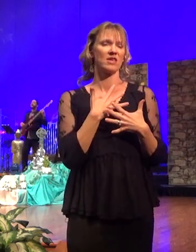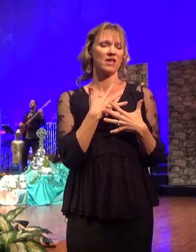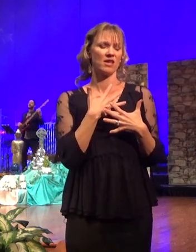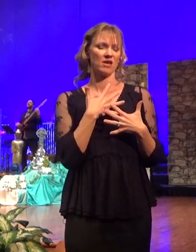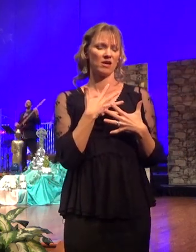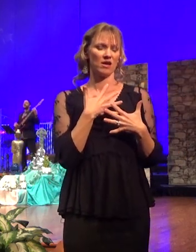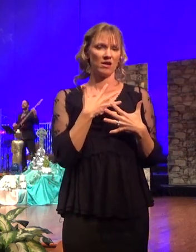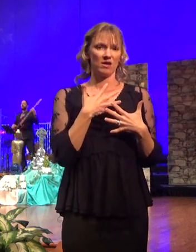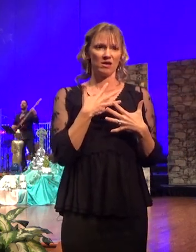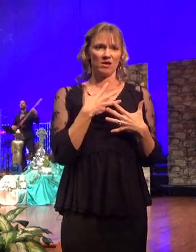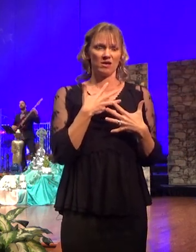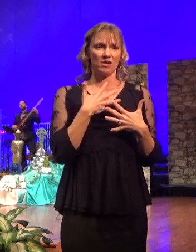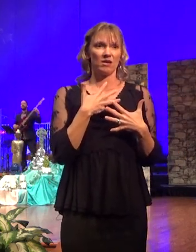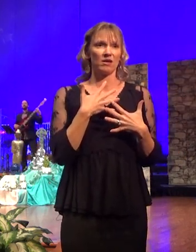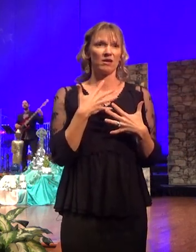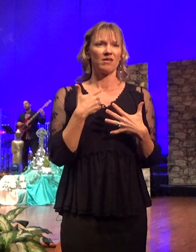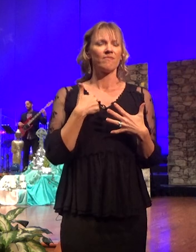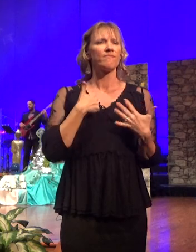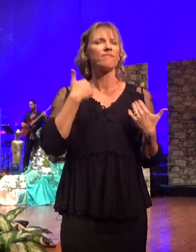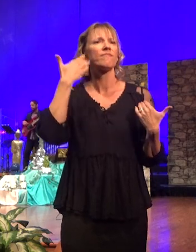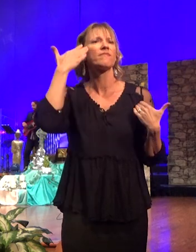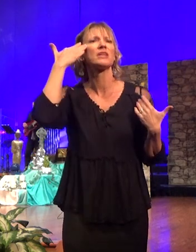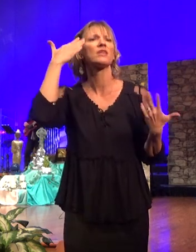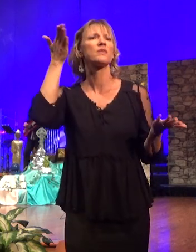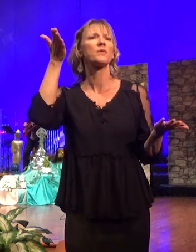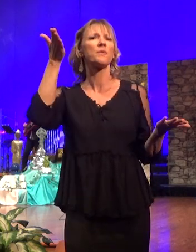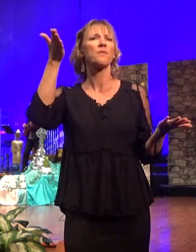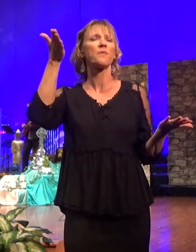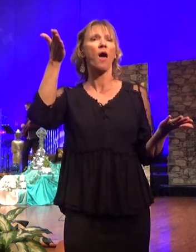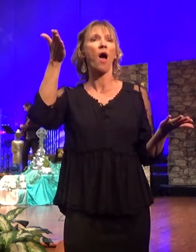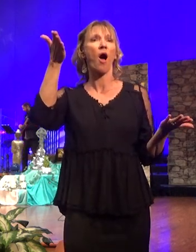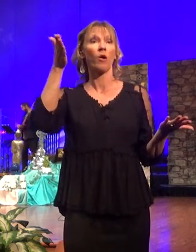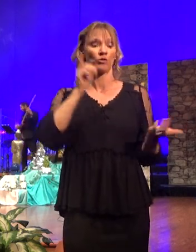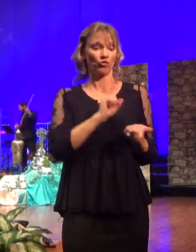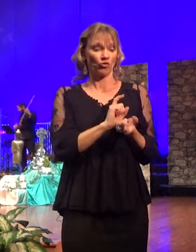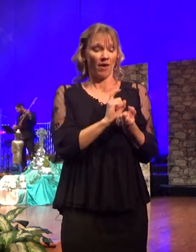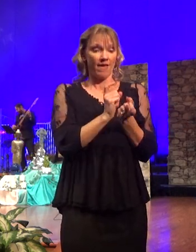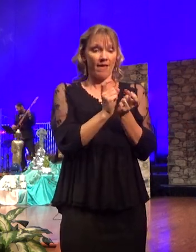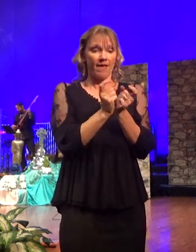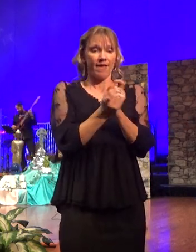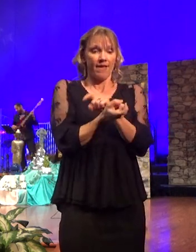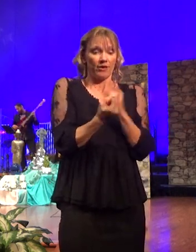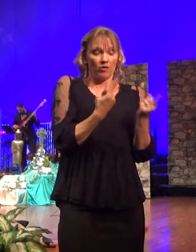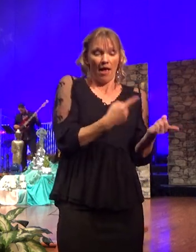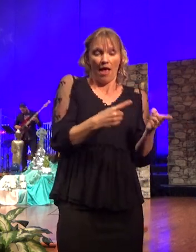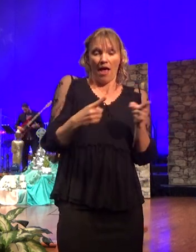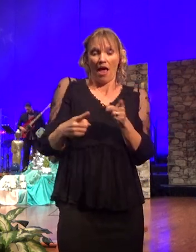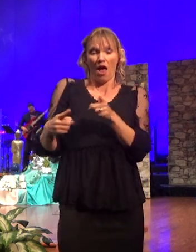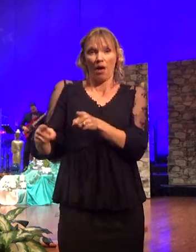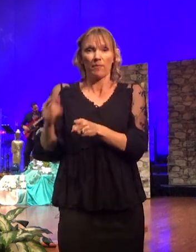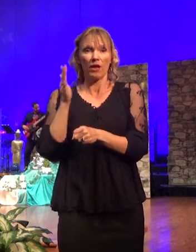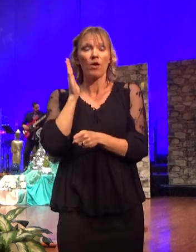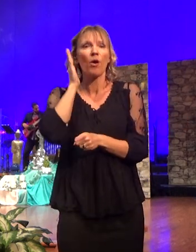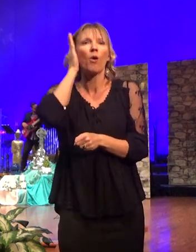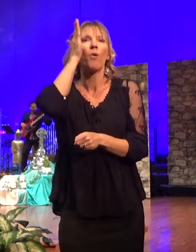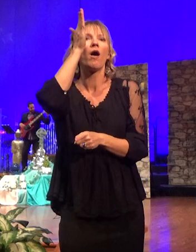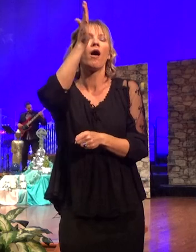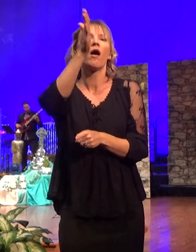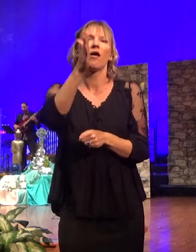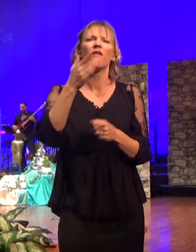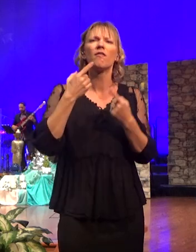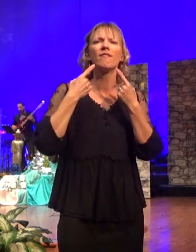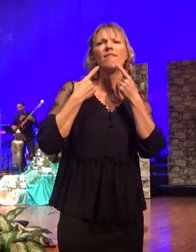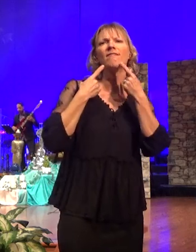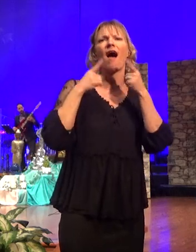and not knowing that change would come my way till I drove